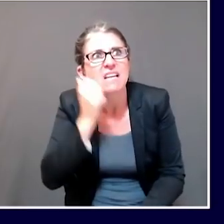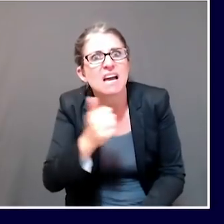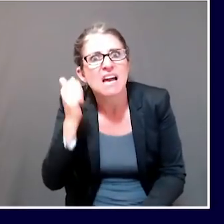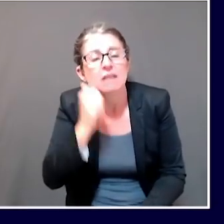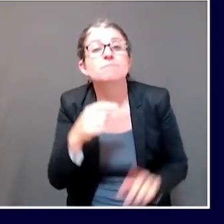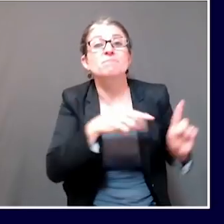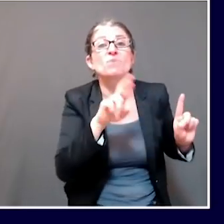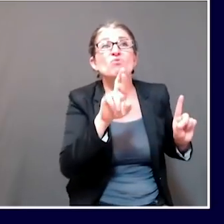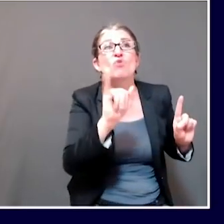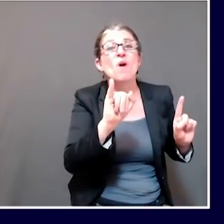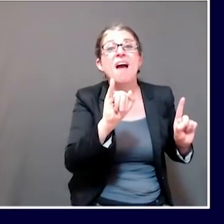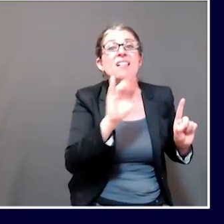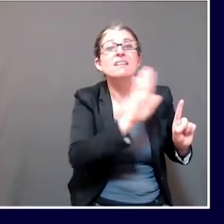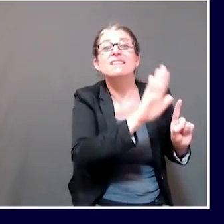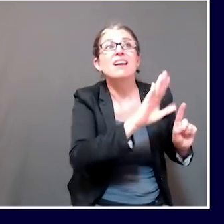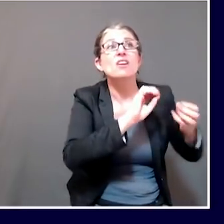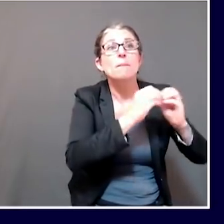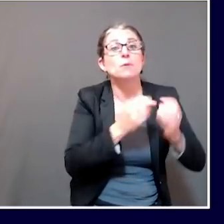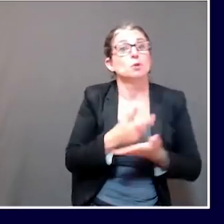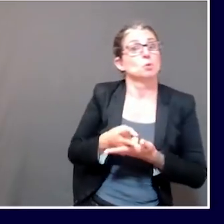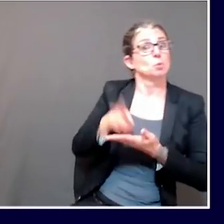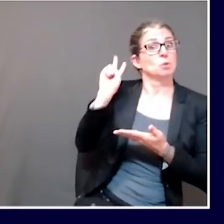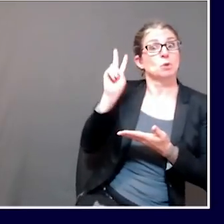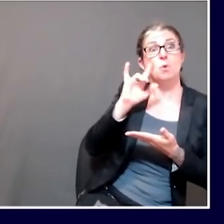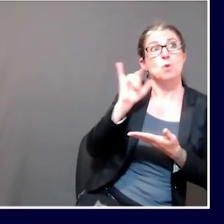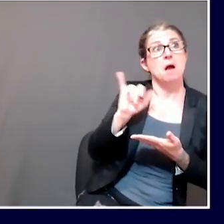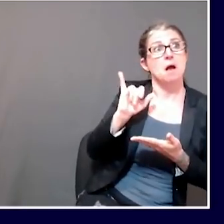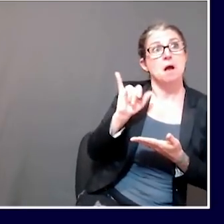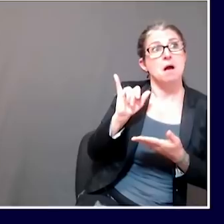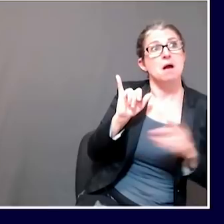day 2 weeks ago was 62.